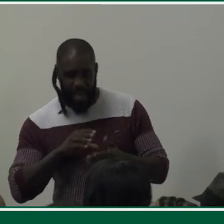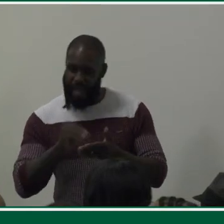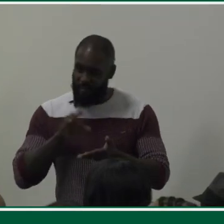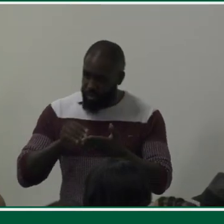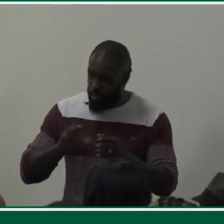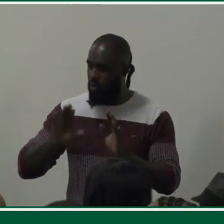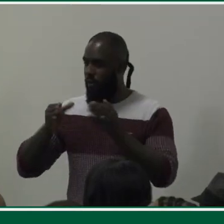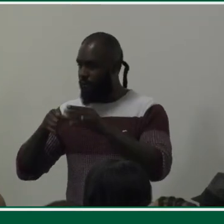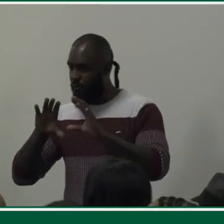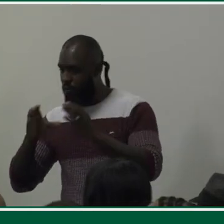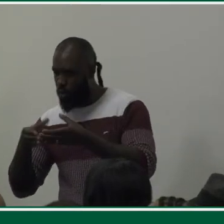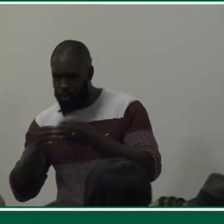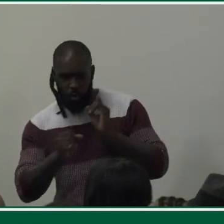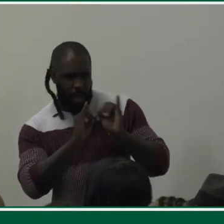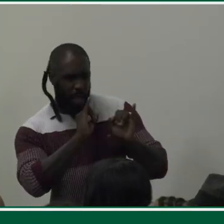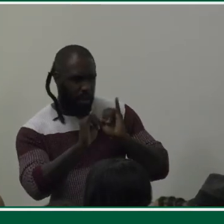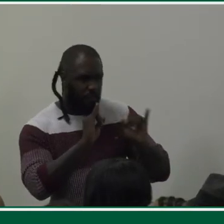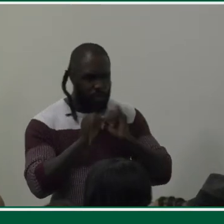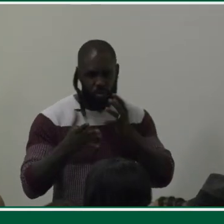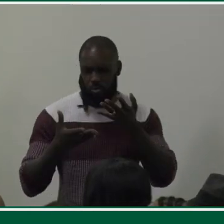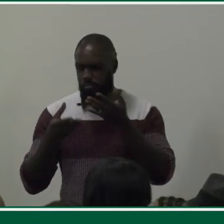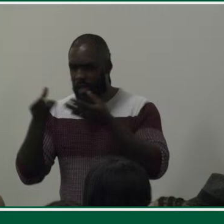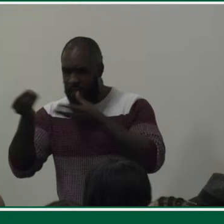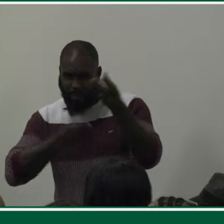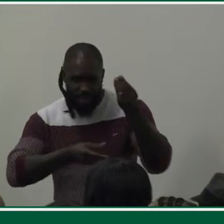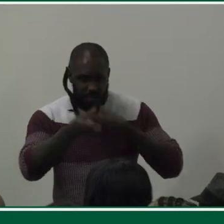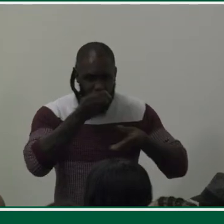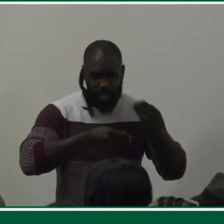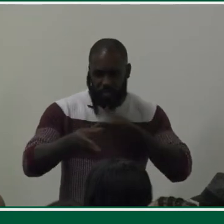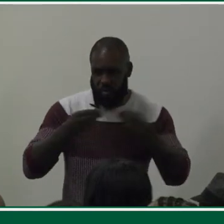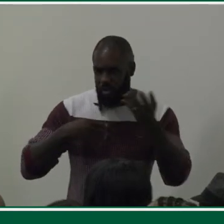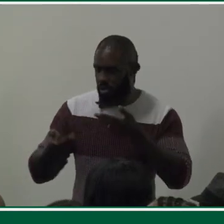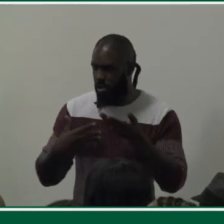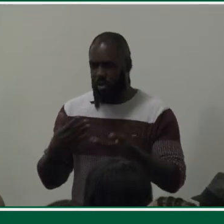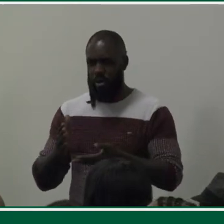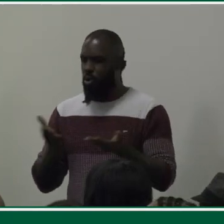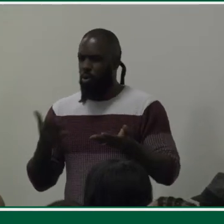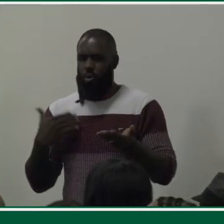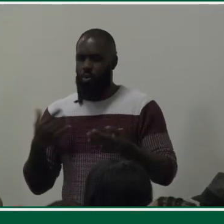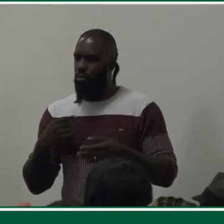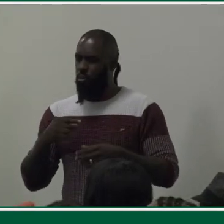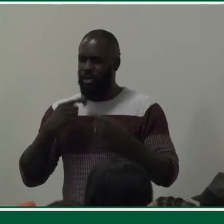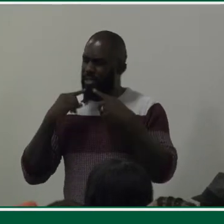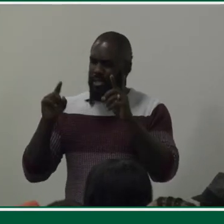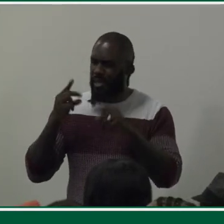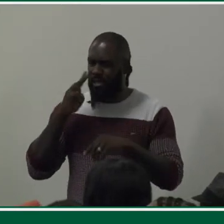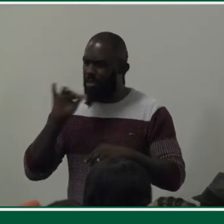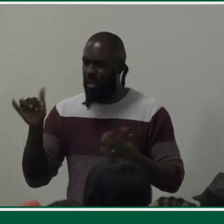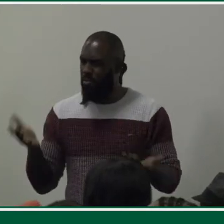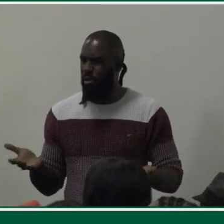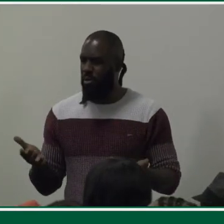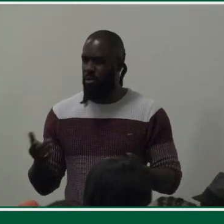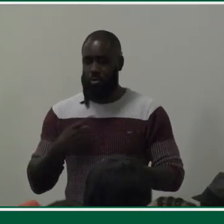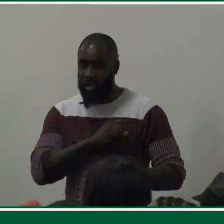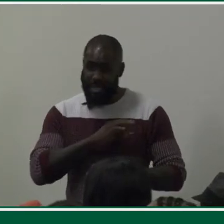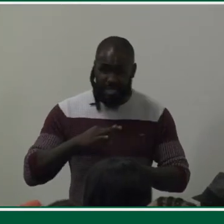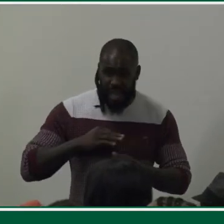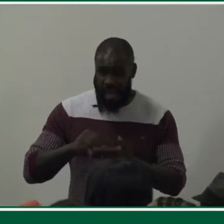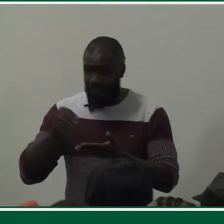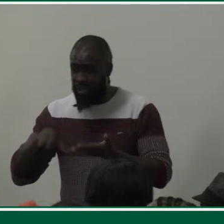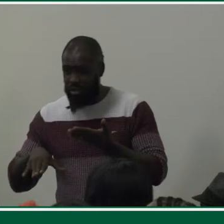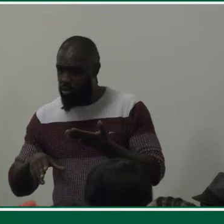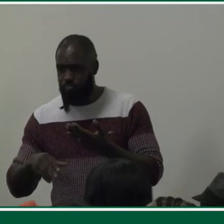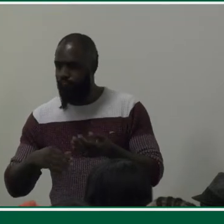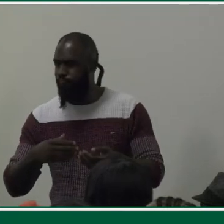groups, interviews, just trying to understand what is the black experience, whether you're a student, faculty member, or staff member. And as you